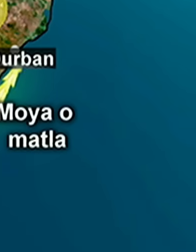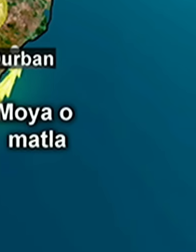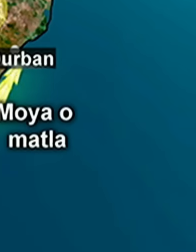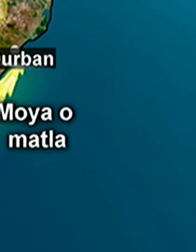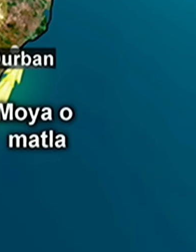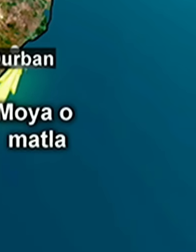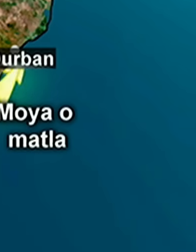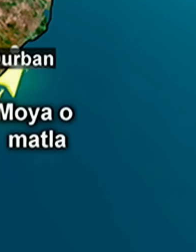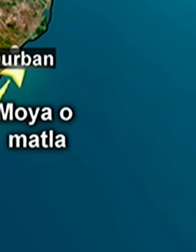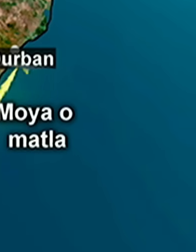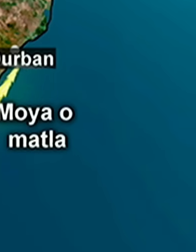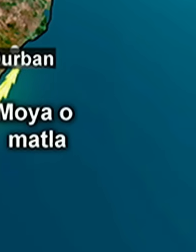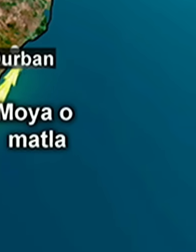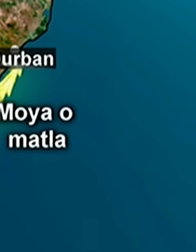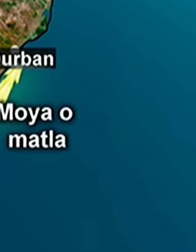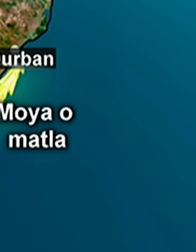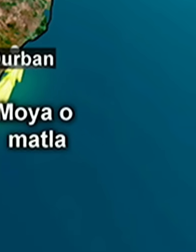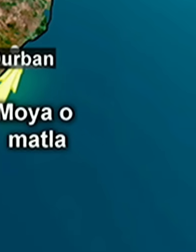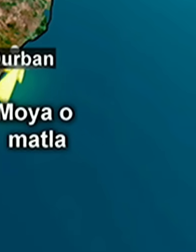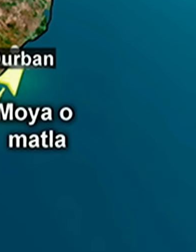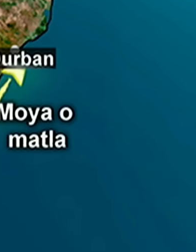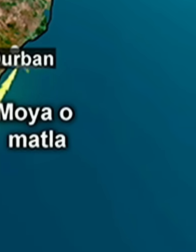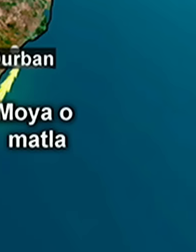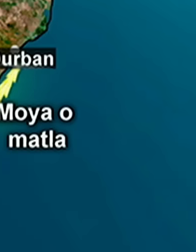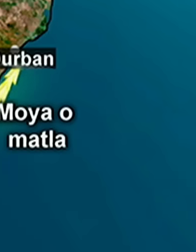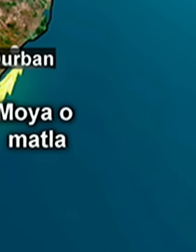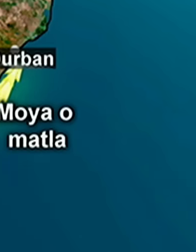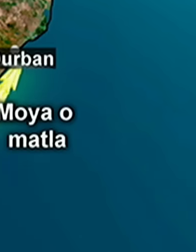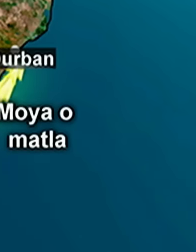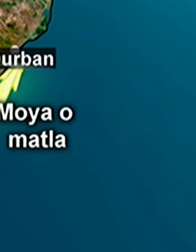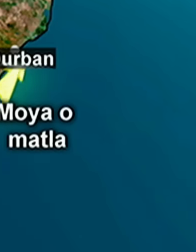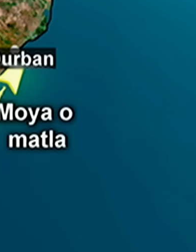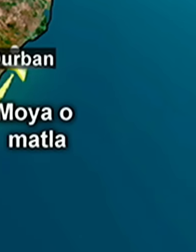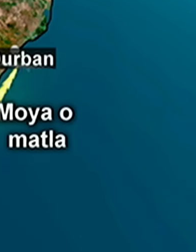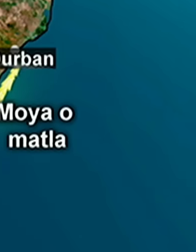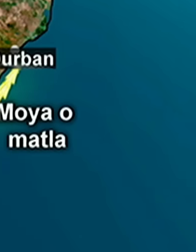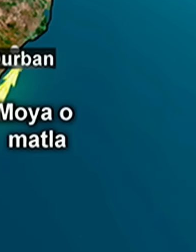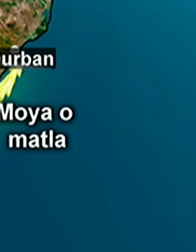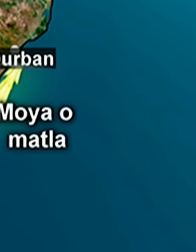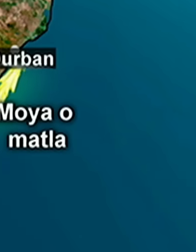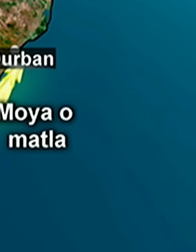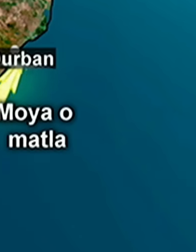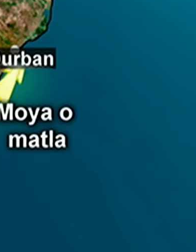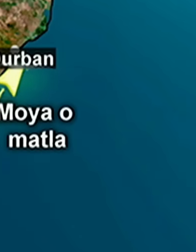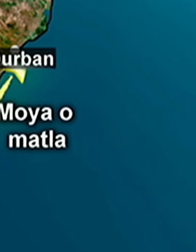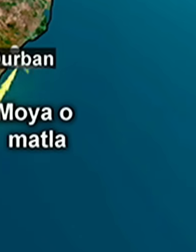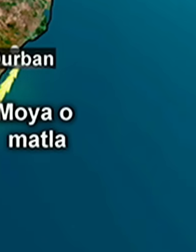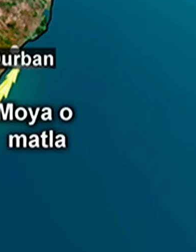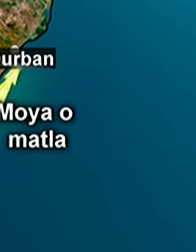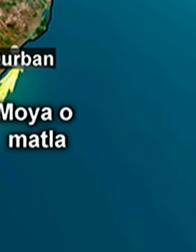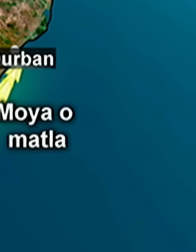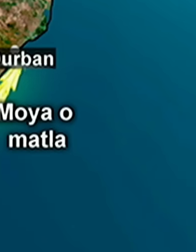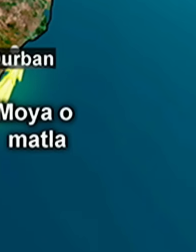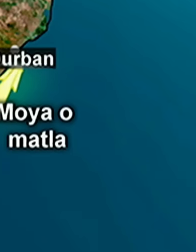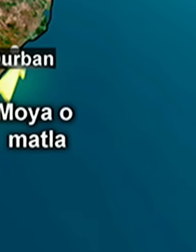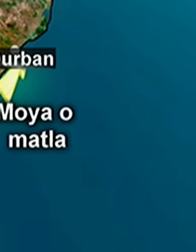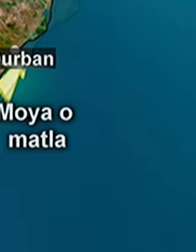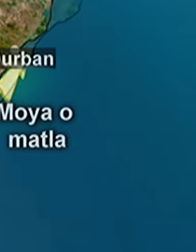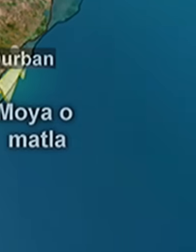ro thekong ka thoko go mabopo sentse o bona hala fela moya e matla ka epindono tla boholo ba Free State go tlhokomela hore tla tlhofoke moya o tse kilometers